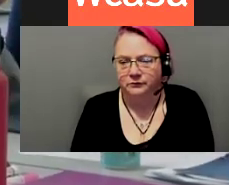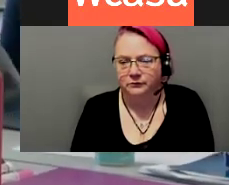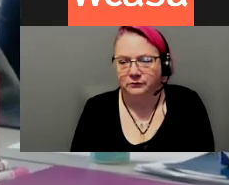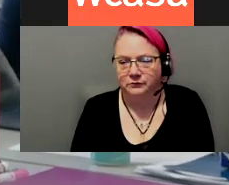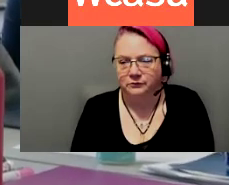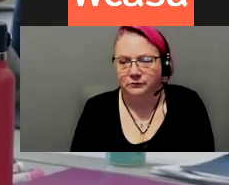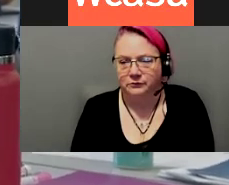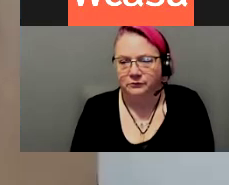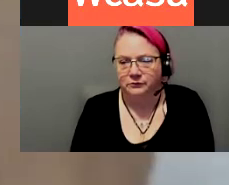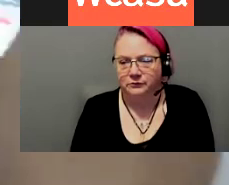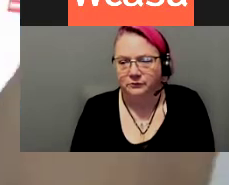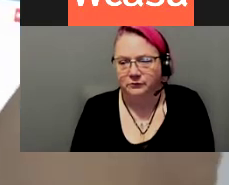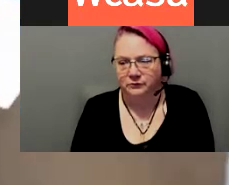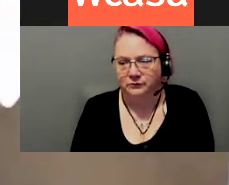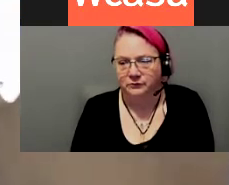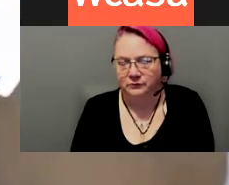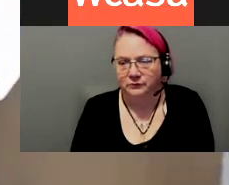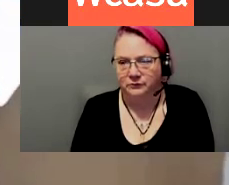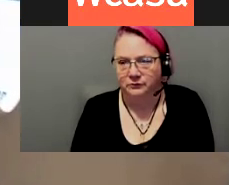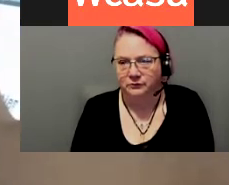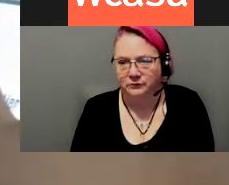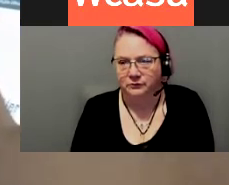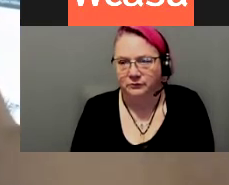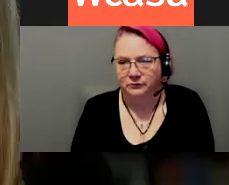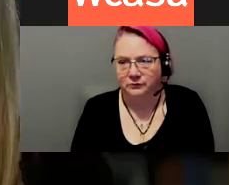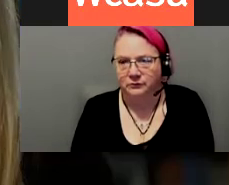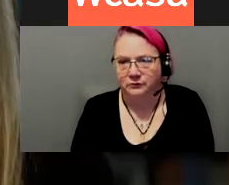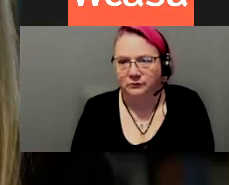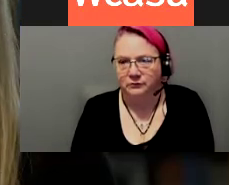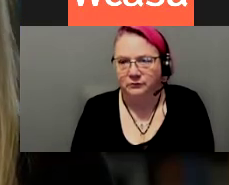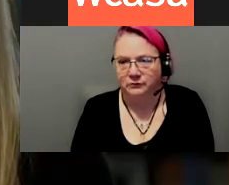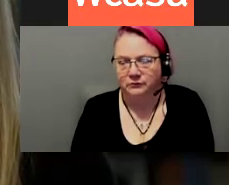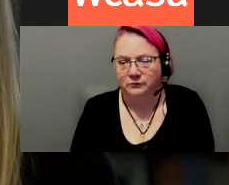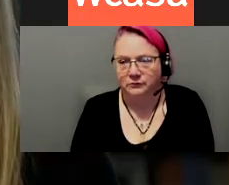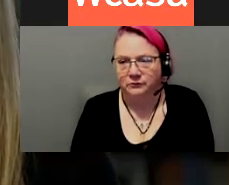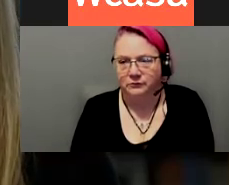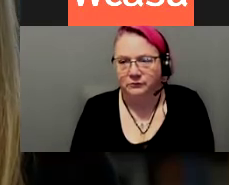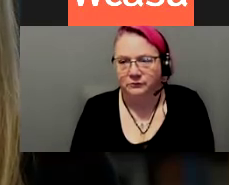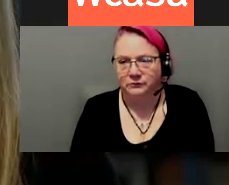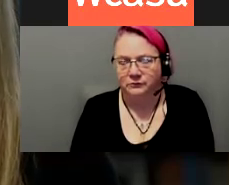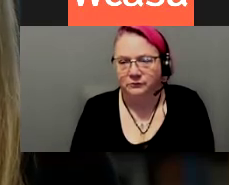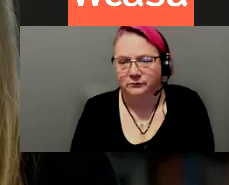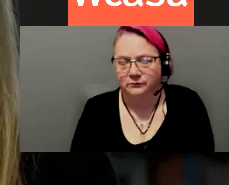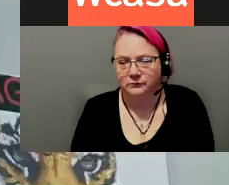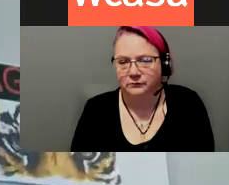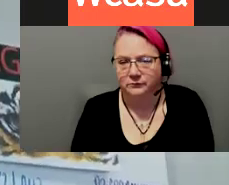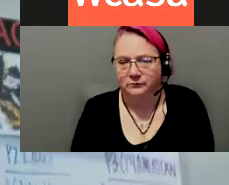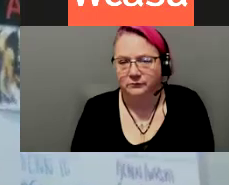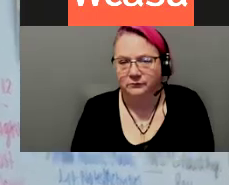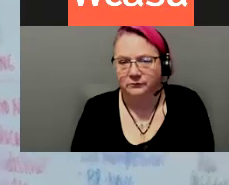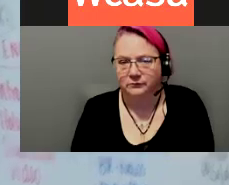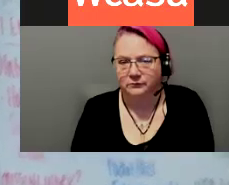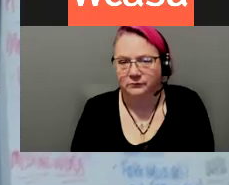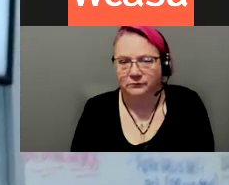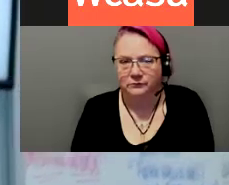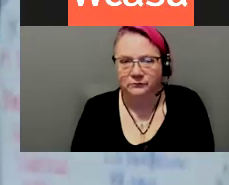with an article that interests them. So today, we talked about CRAP, which is our acronym for Spotting Fake News. The first